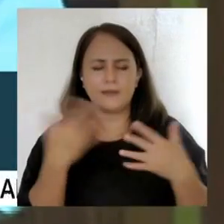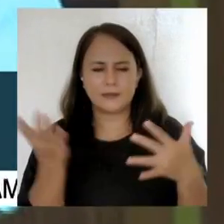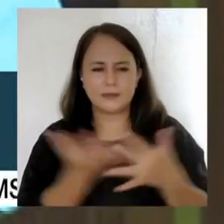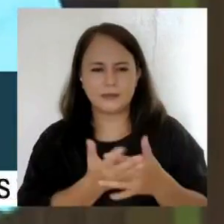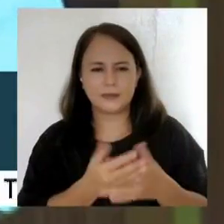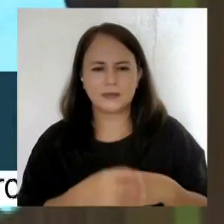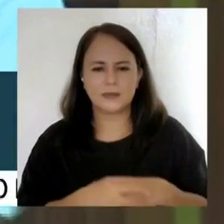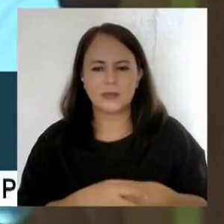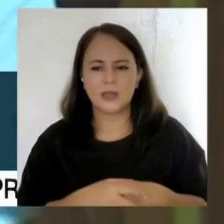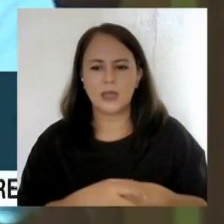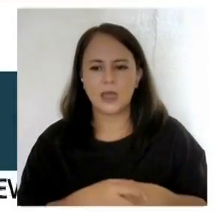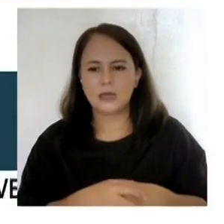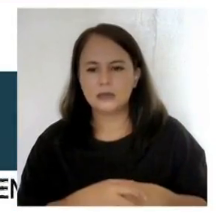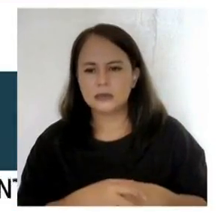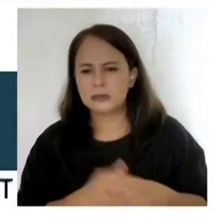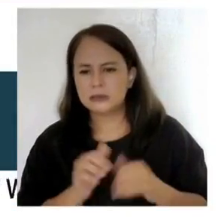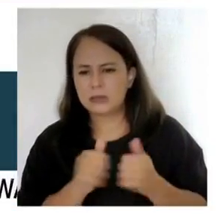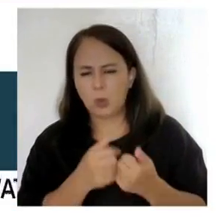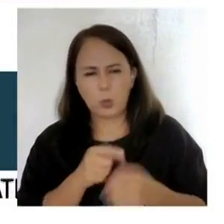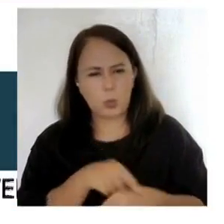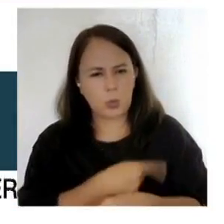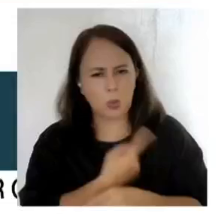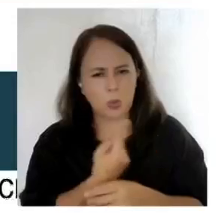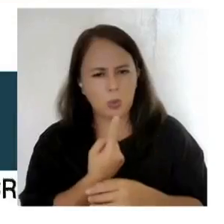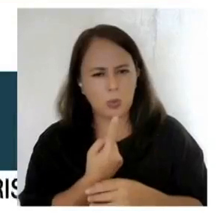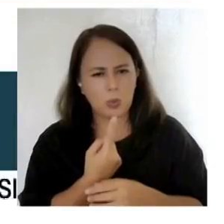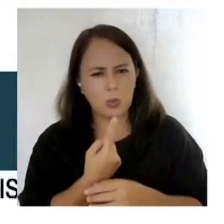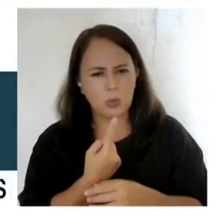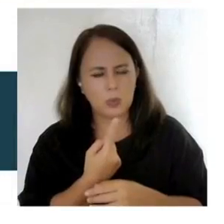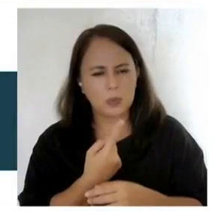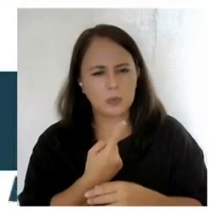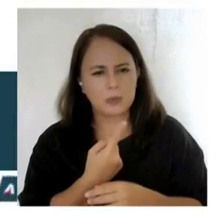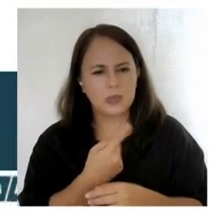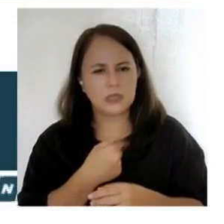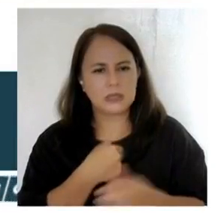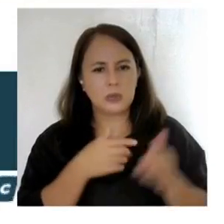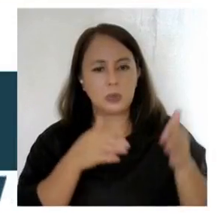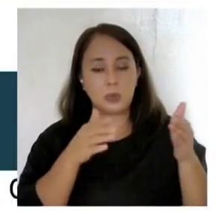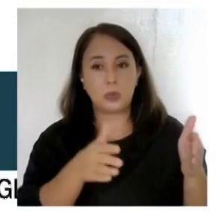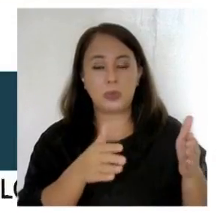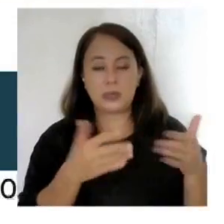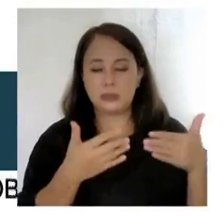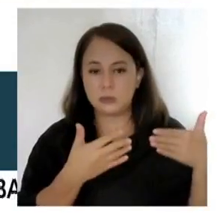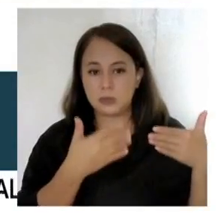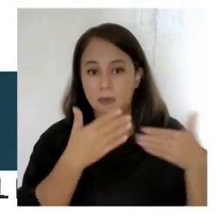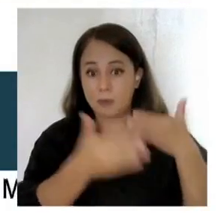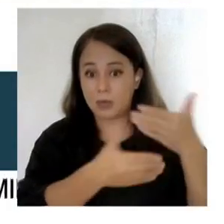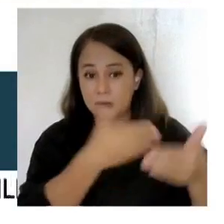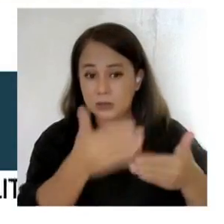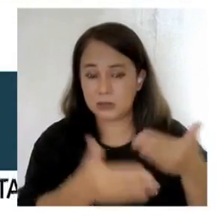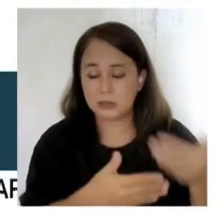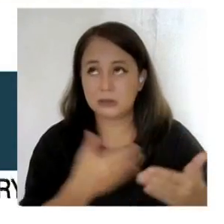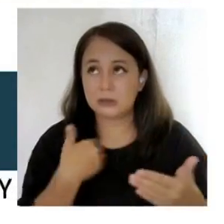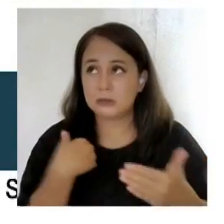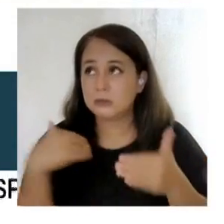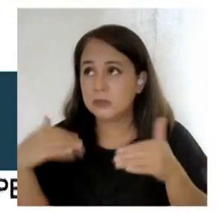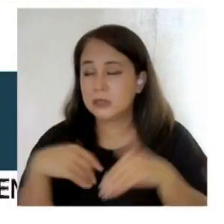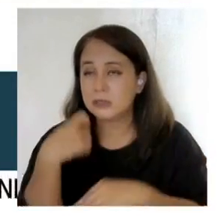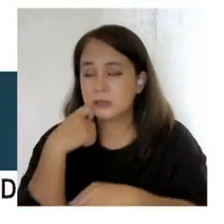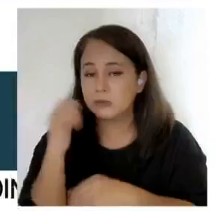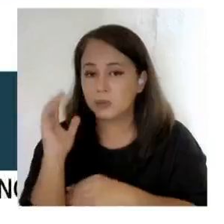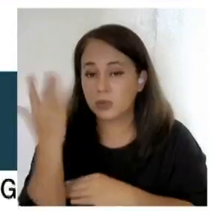Gaano po katagal ang sinabi sa inyo? Judging from the way things were going during the conference this morning, malapit na ho ba